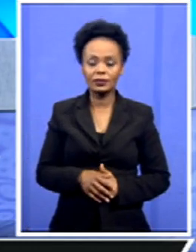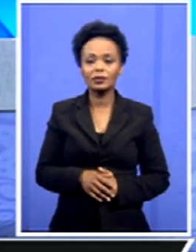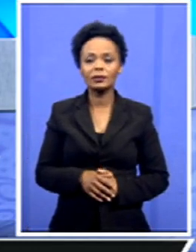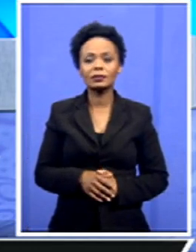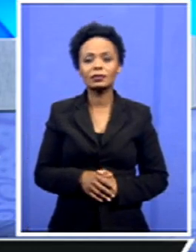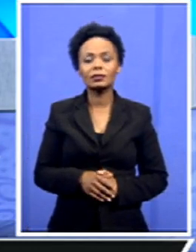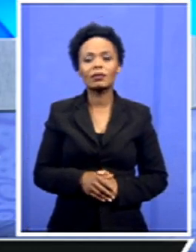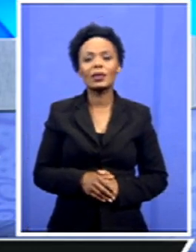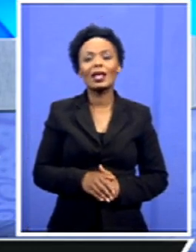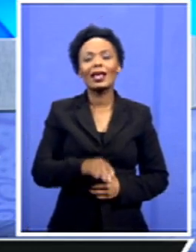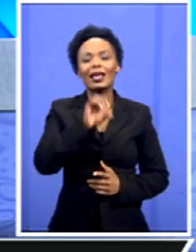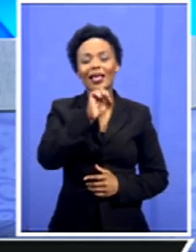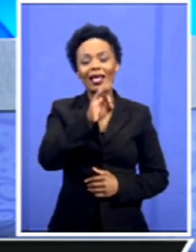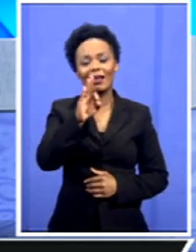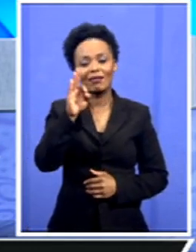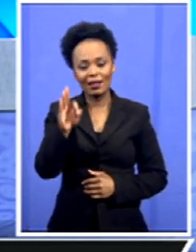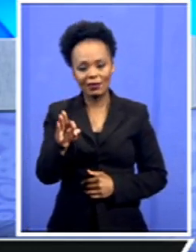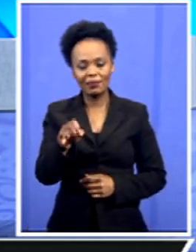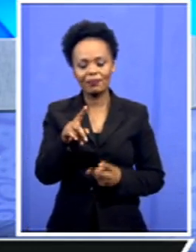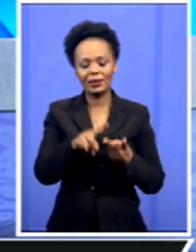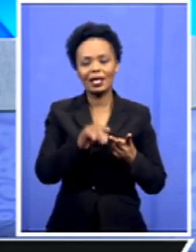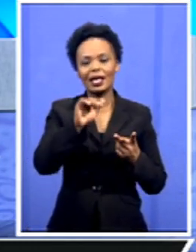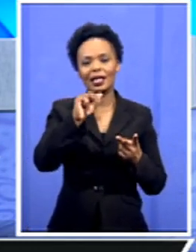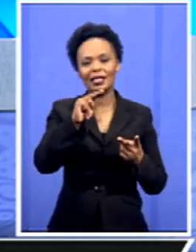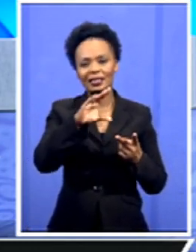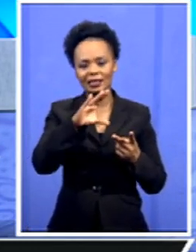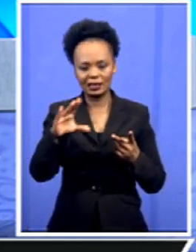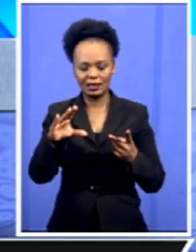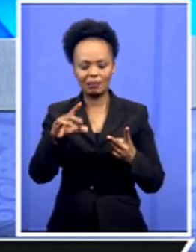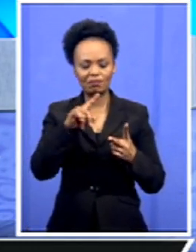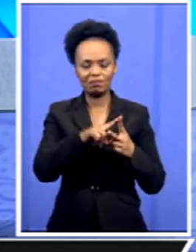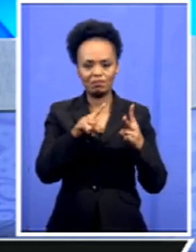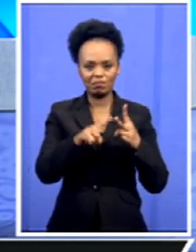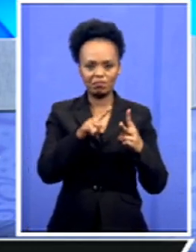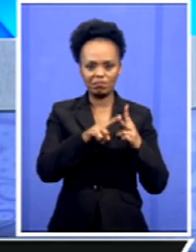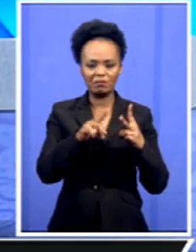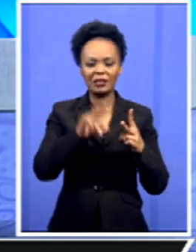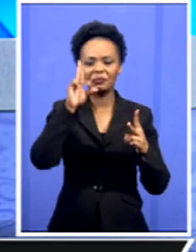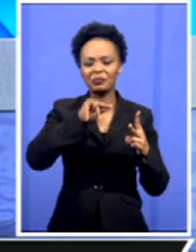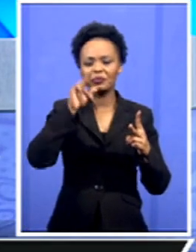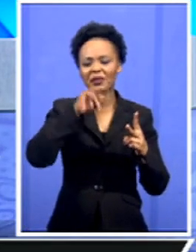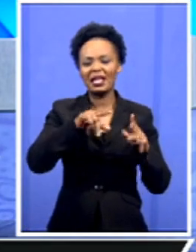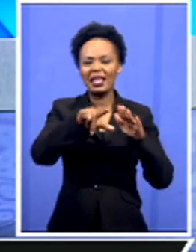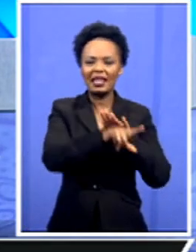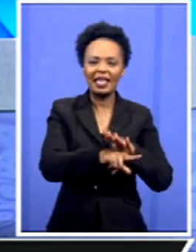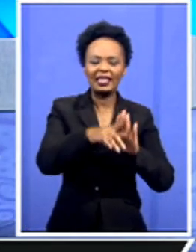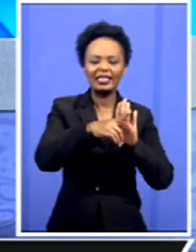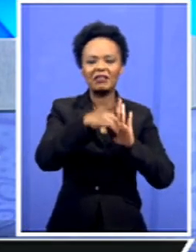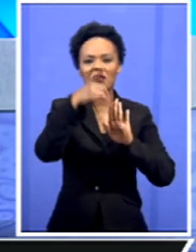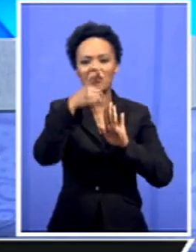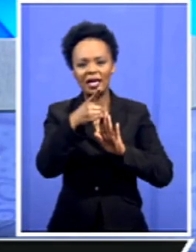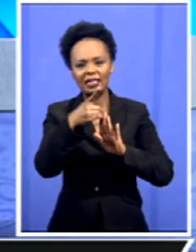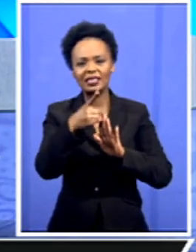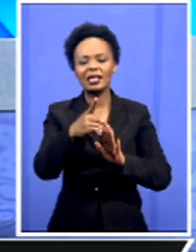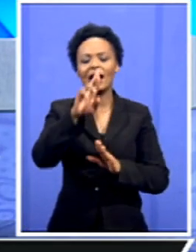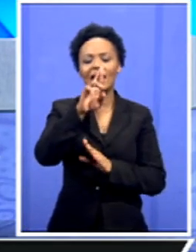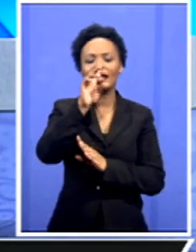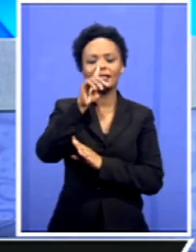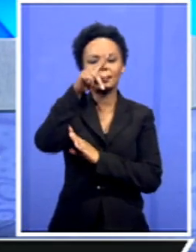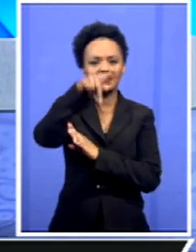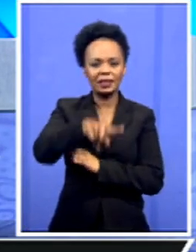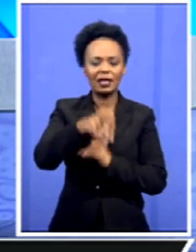our EFF and our ANC counterparts are talking about land development and RDP houses.